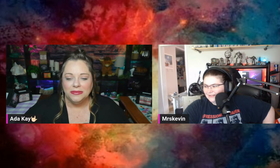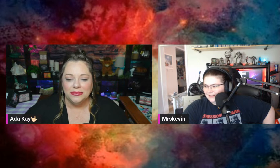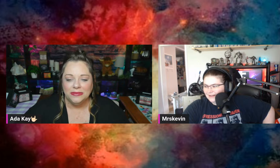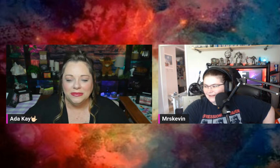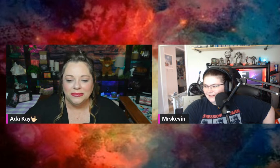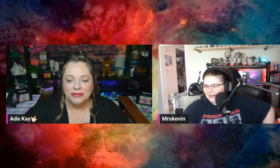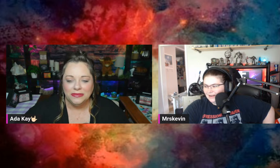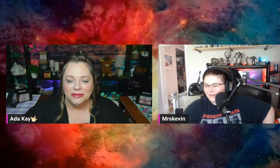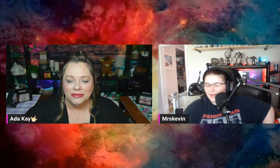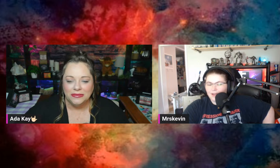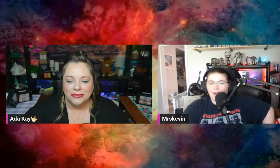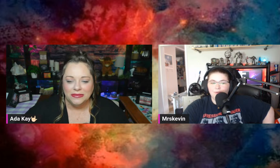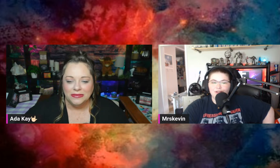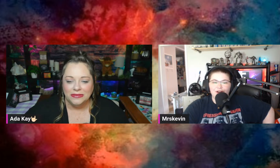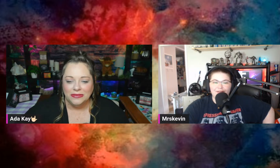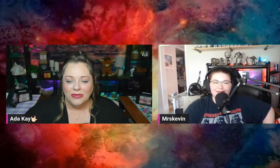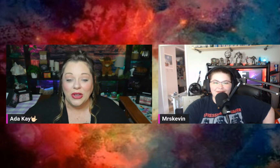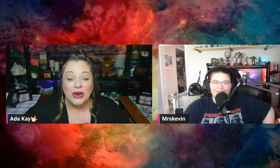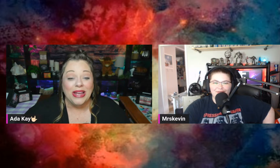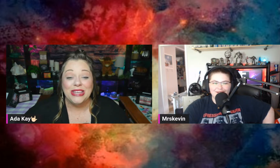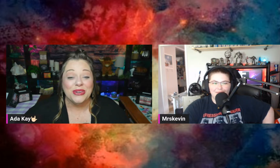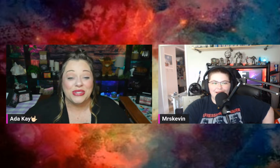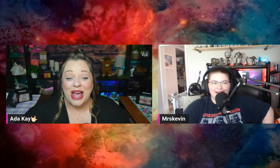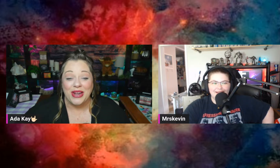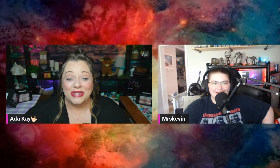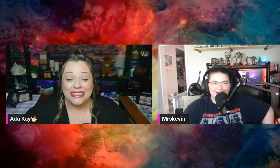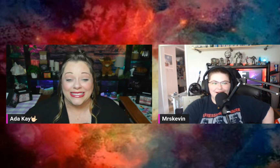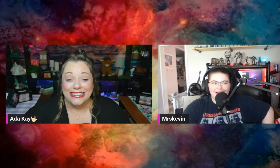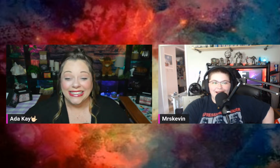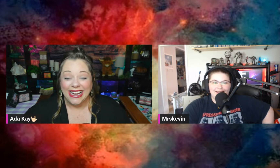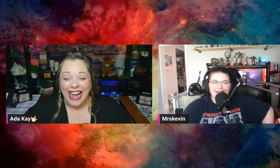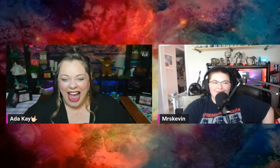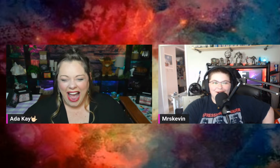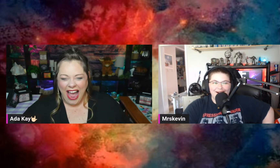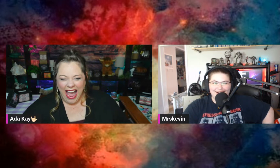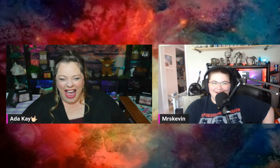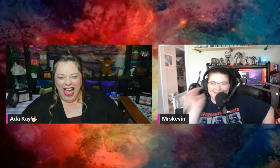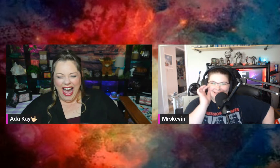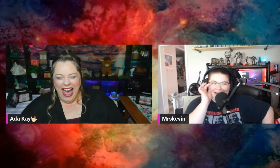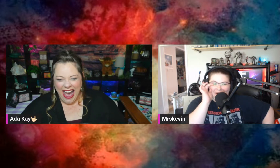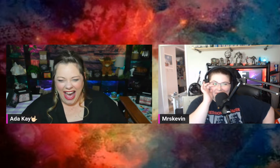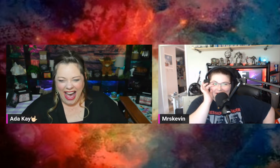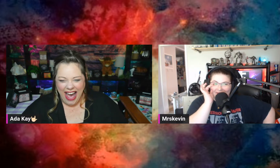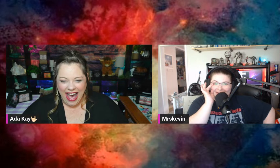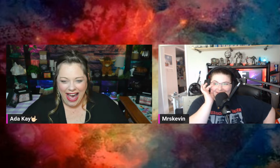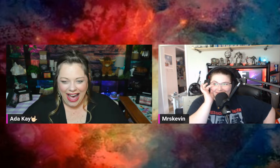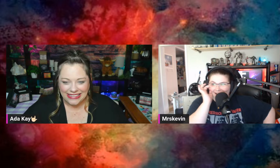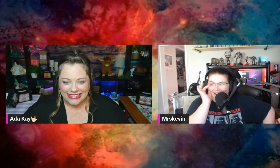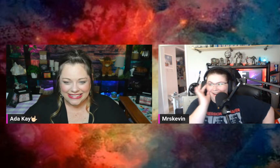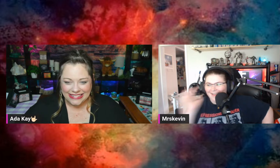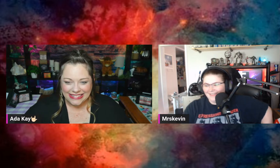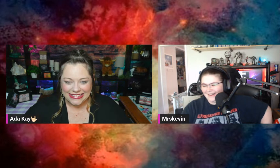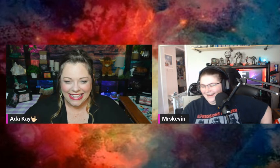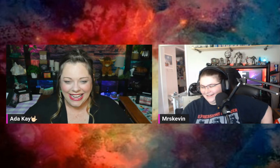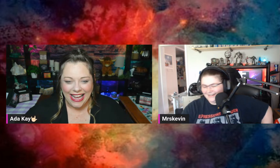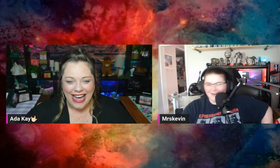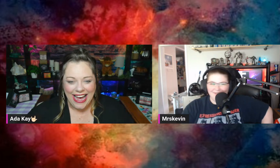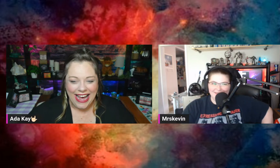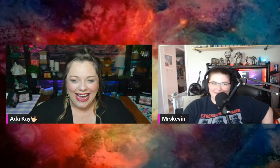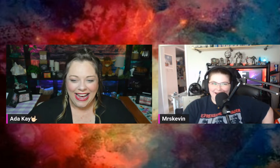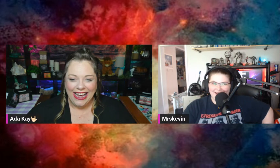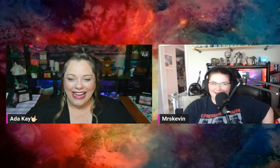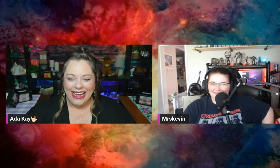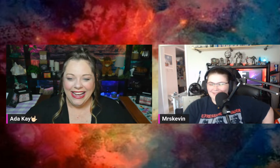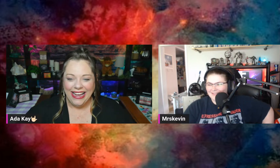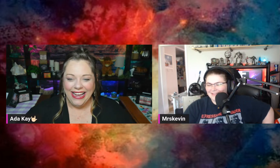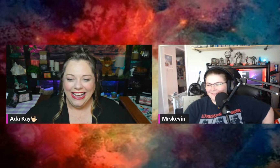I'm so excited. I was nervous when at first You I'm like sound- it didn't work. I was like, oh no, what's wrong? And then I had to go in